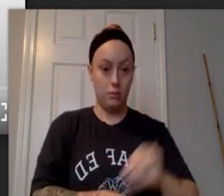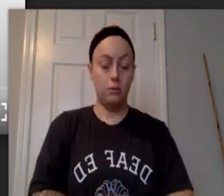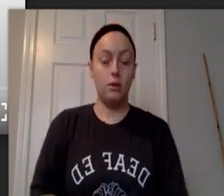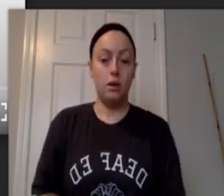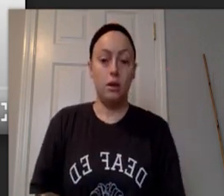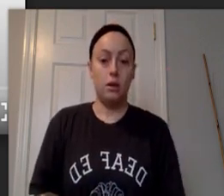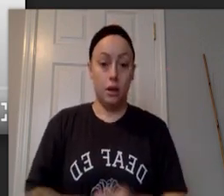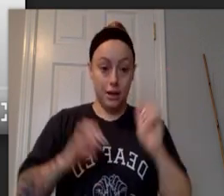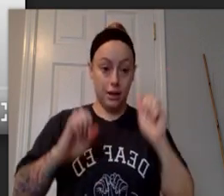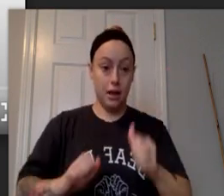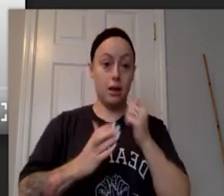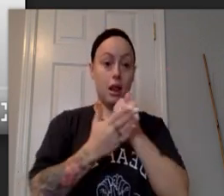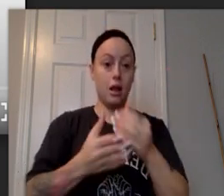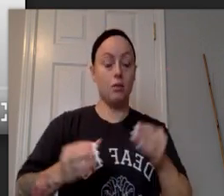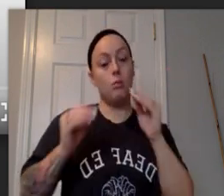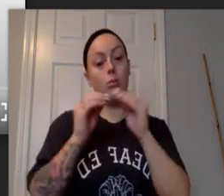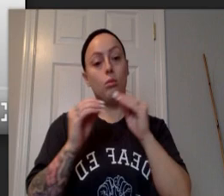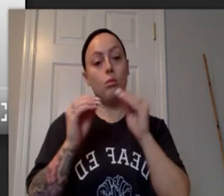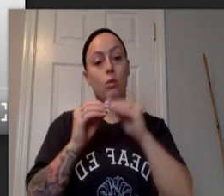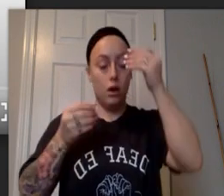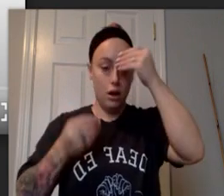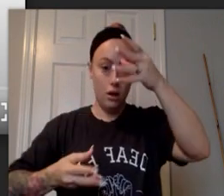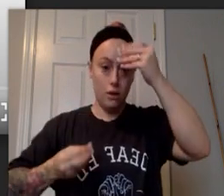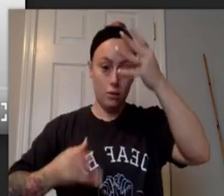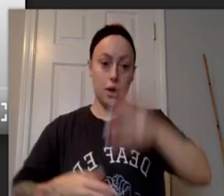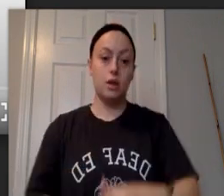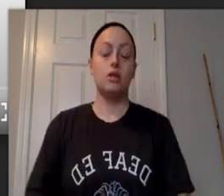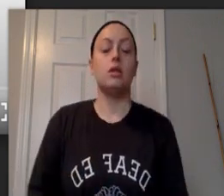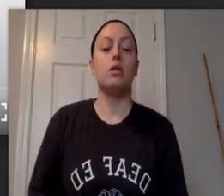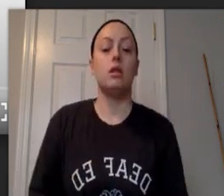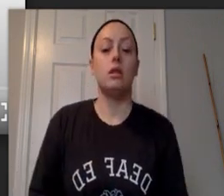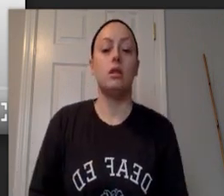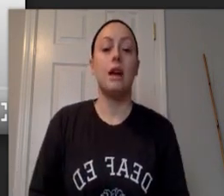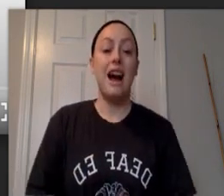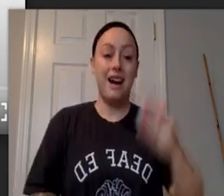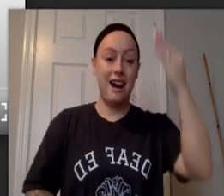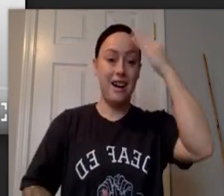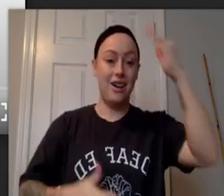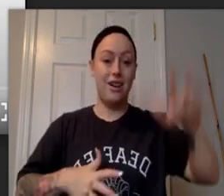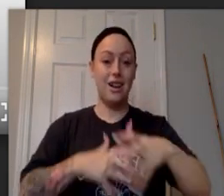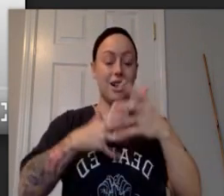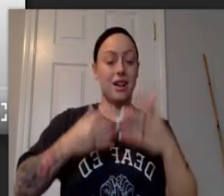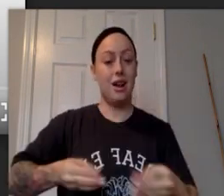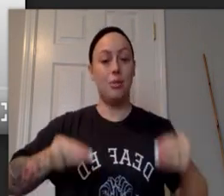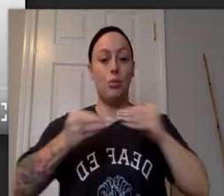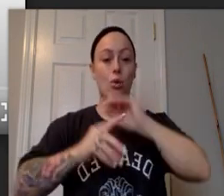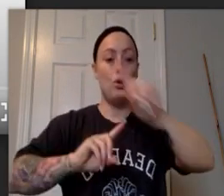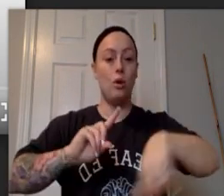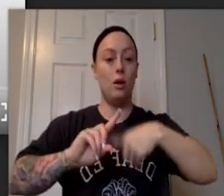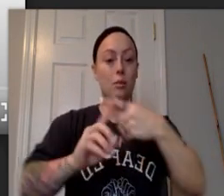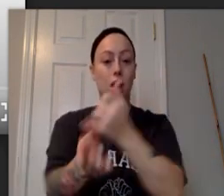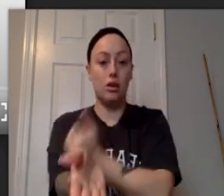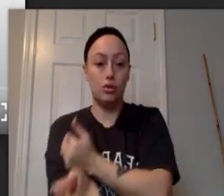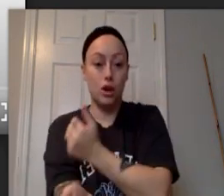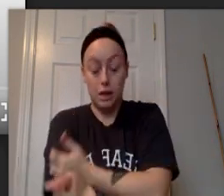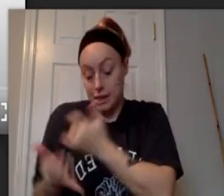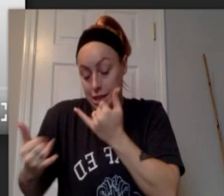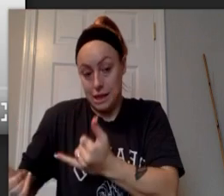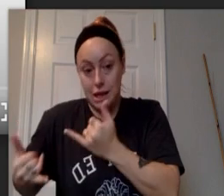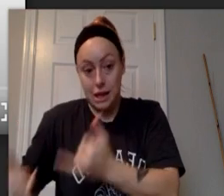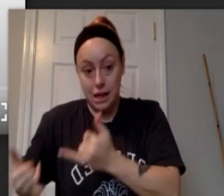awareness of that tolerance issue. And I'll tell you, I know a lot more about drugs now than when I was a drug